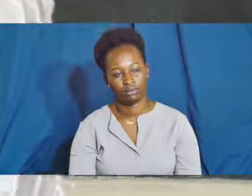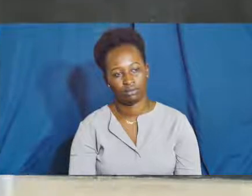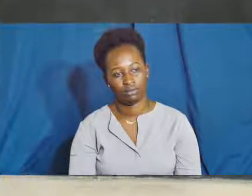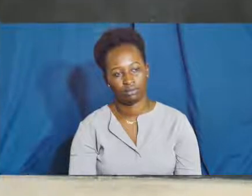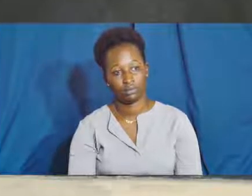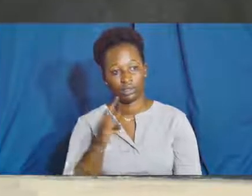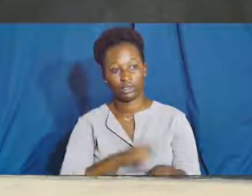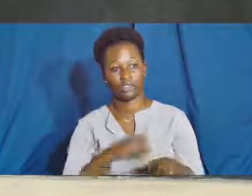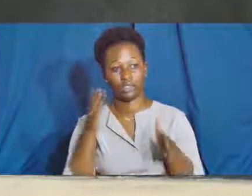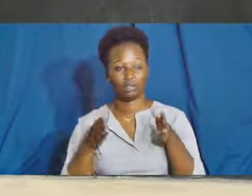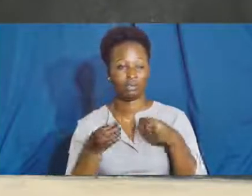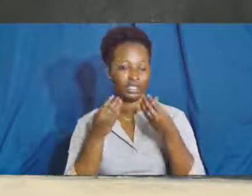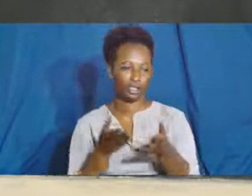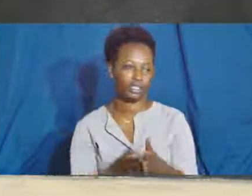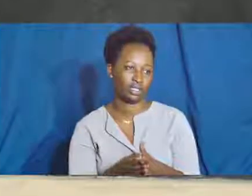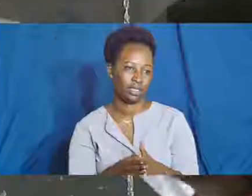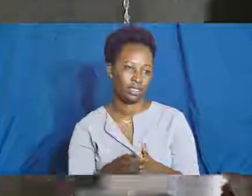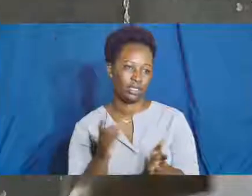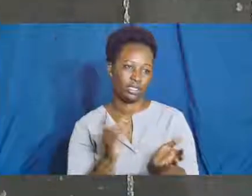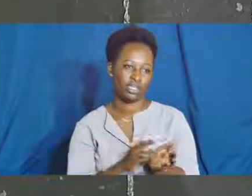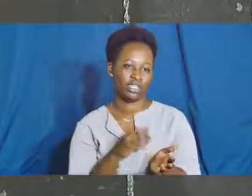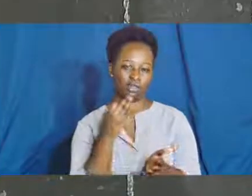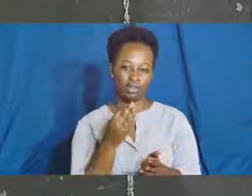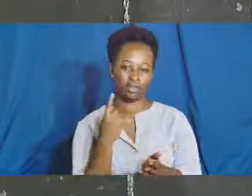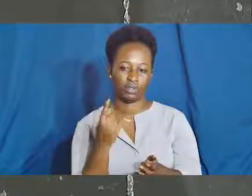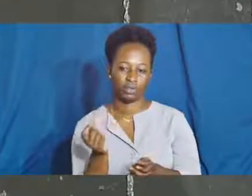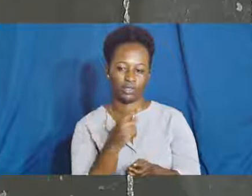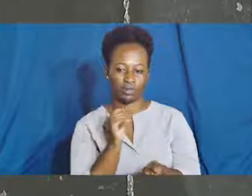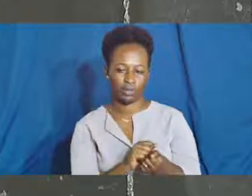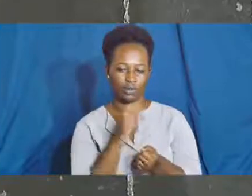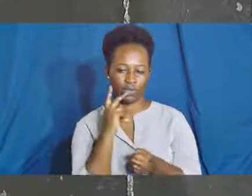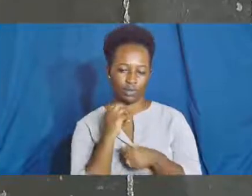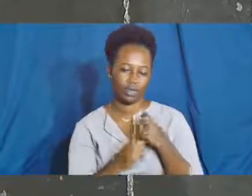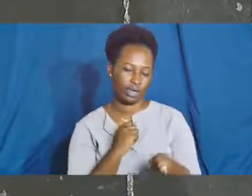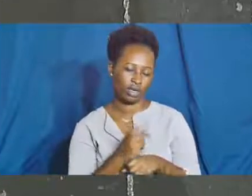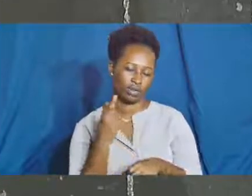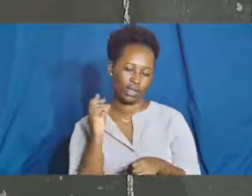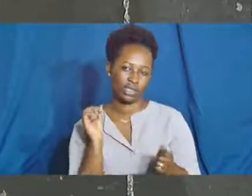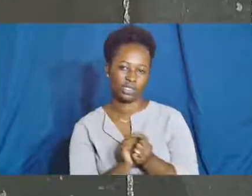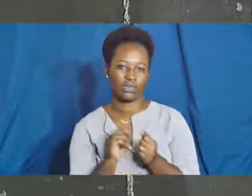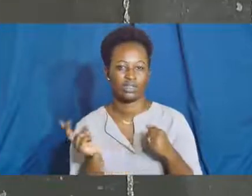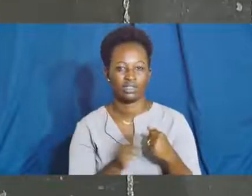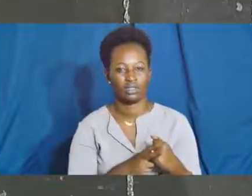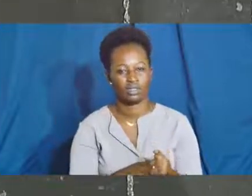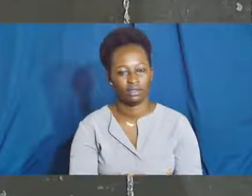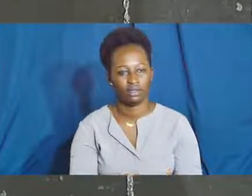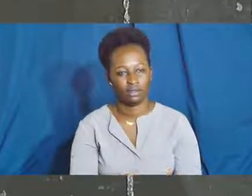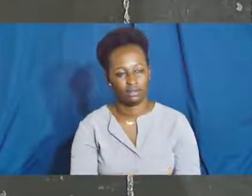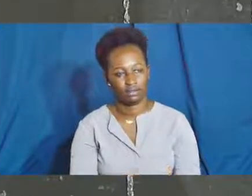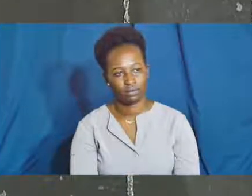So the period has been given. It is 31st December 2017. So for the period ended 31st